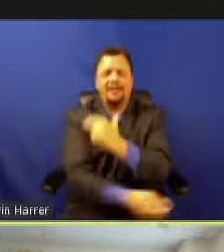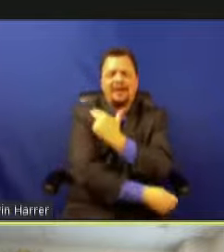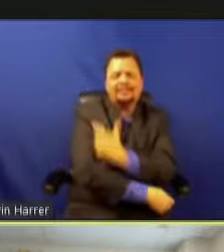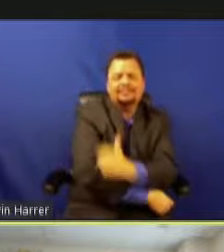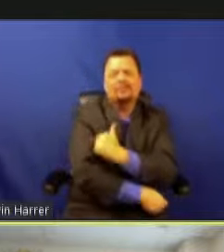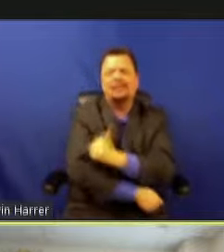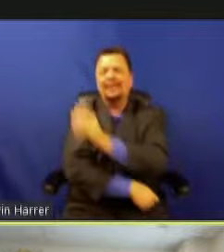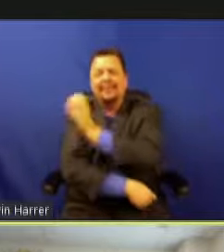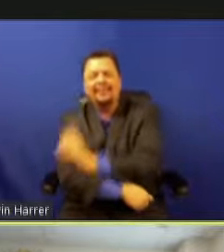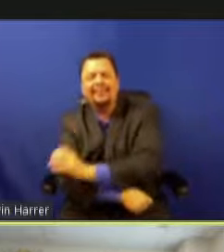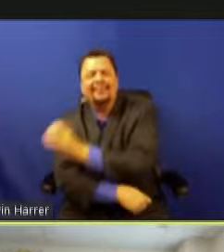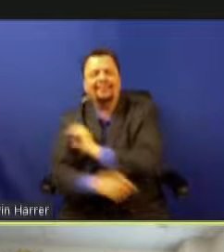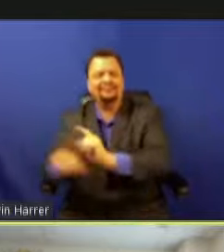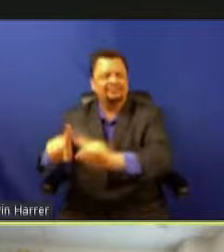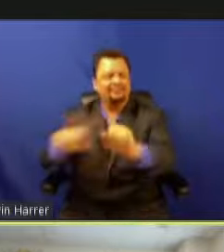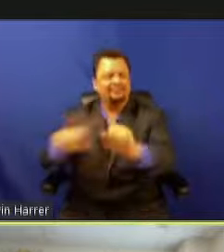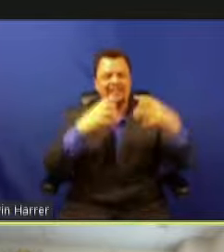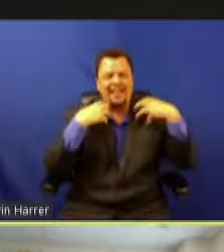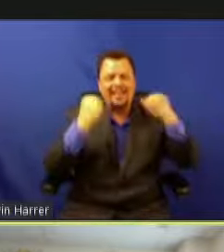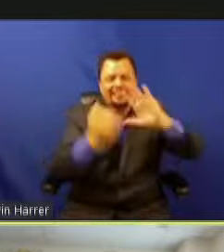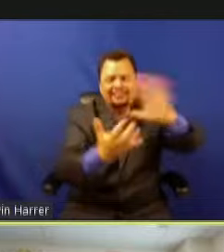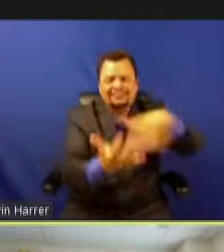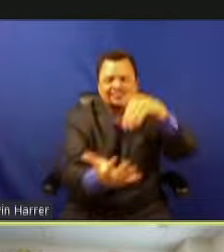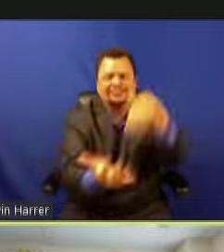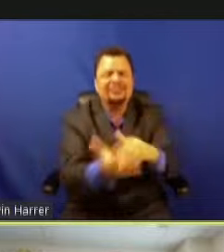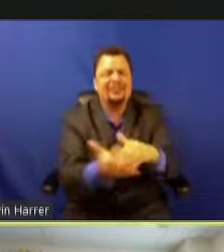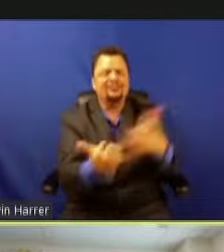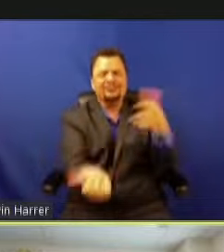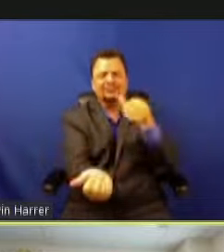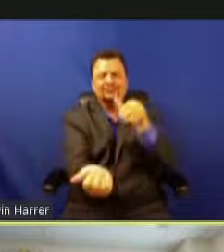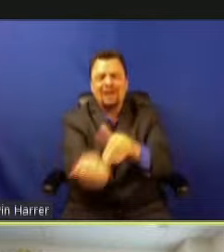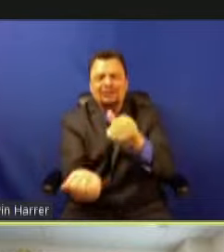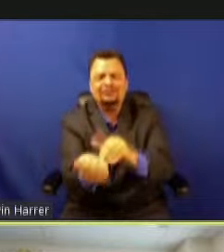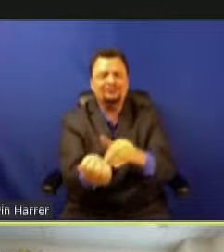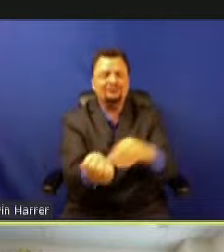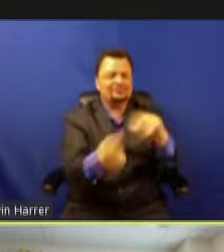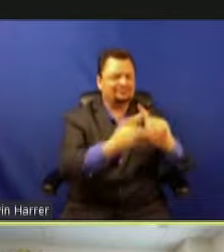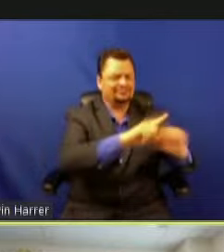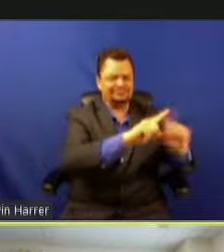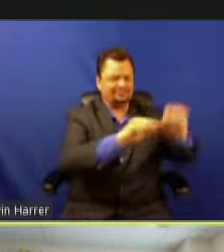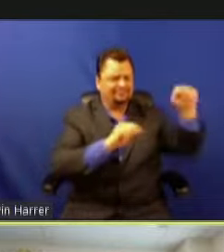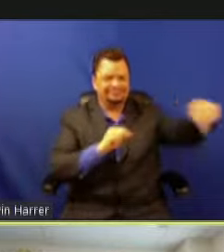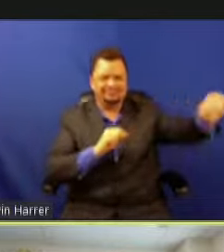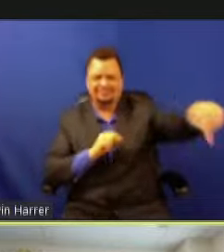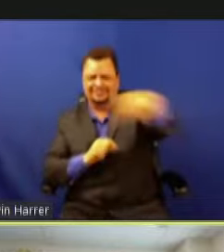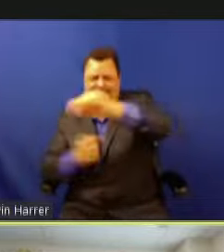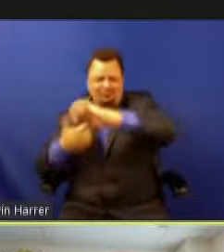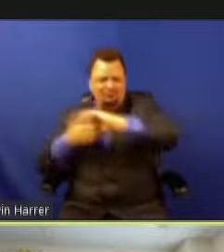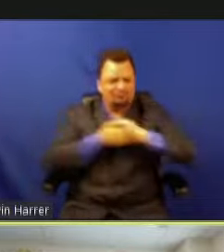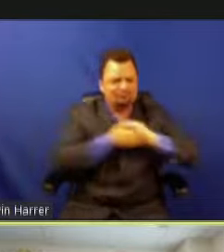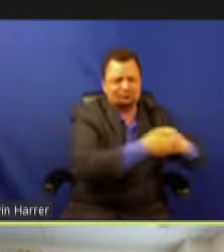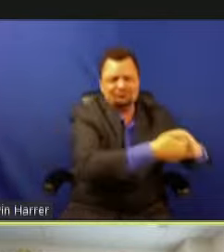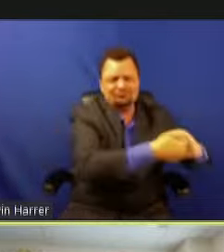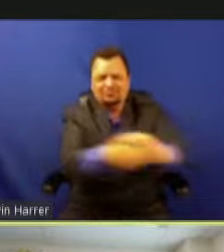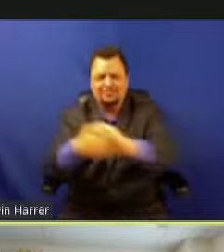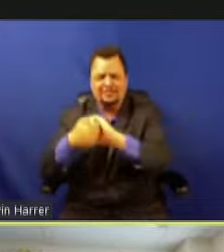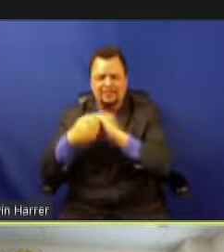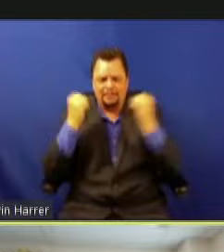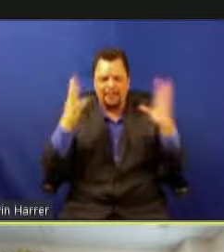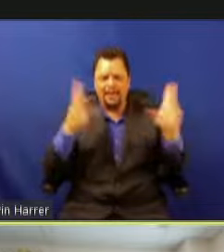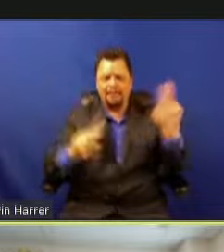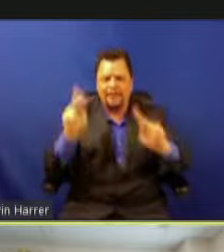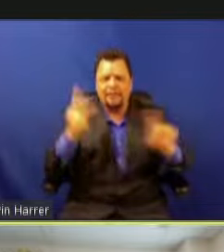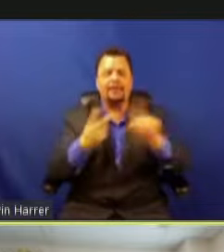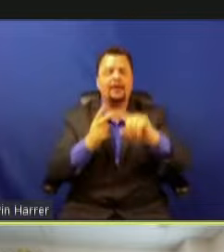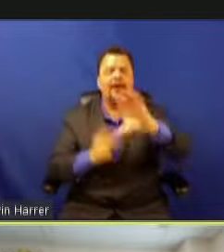our primary care practices, providers across the board who have stepped up and ensured that Coloradans have access to